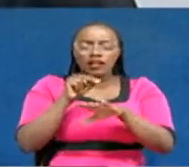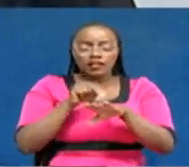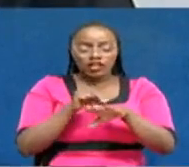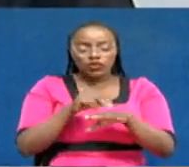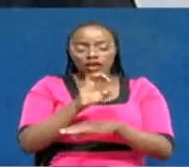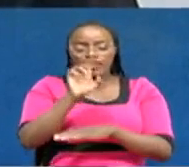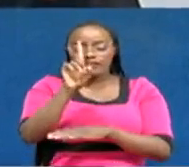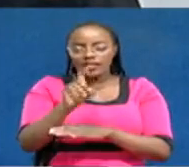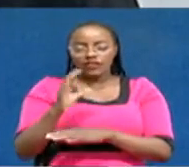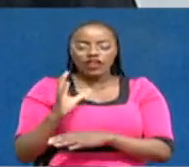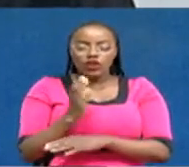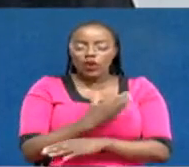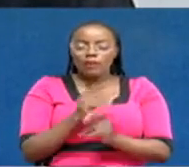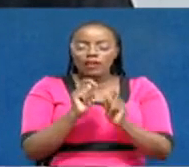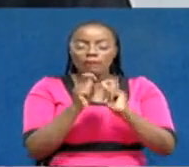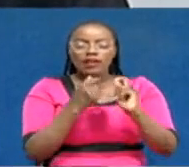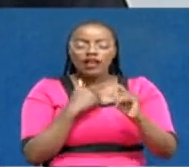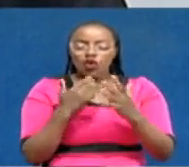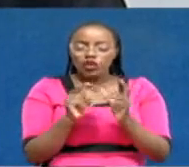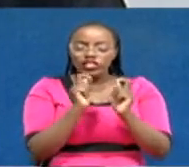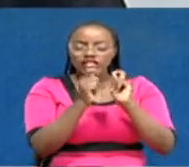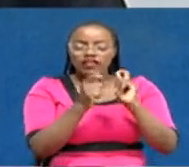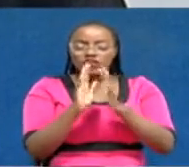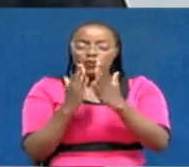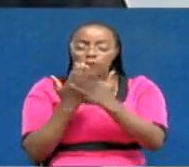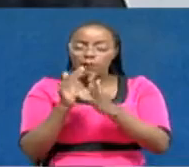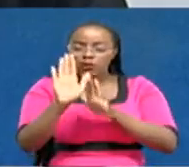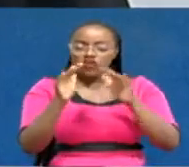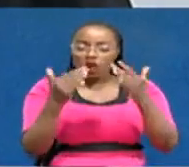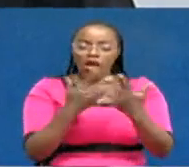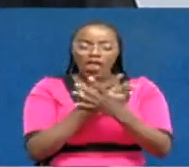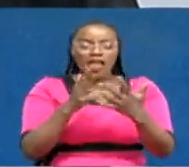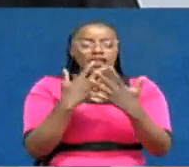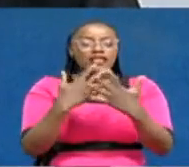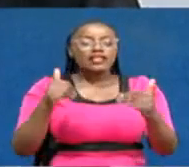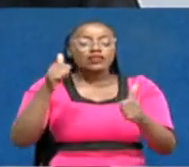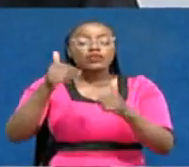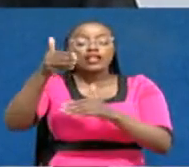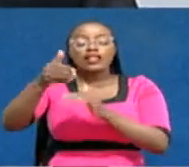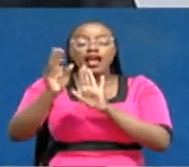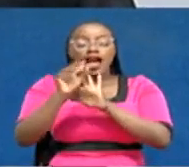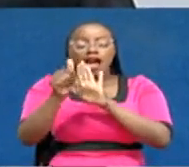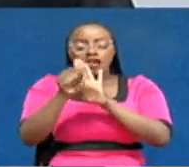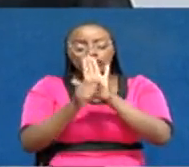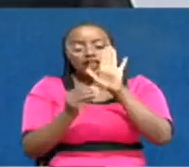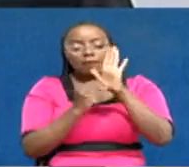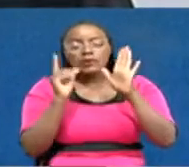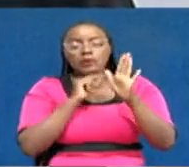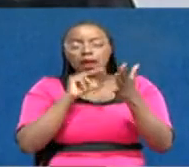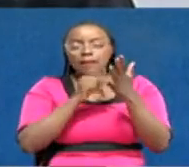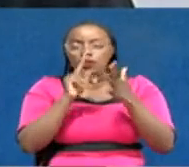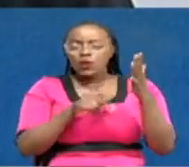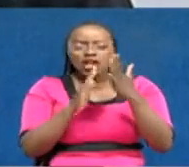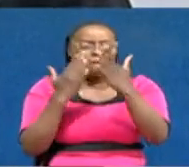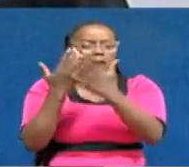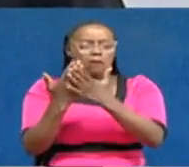Executive Committee, make amendments or adjustments to their proposals or any items that are on the agenda. This means